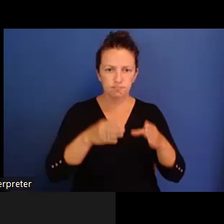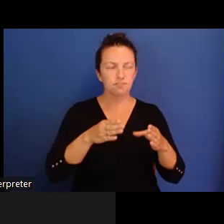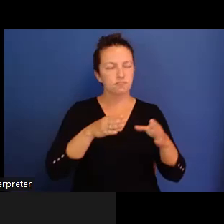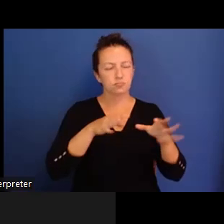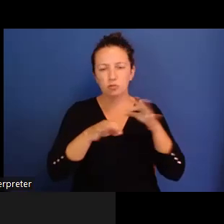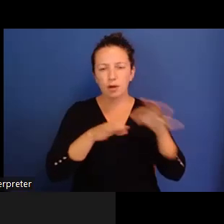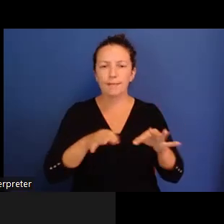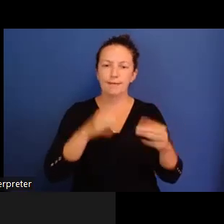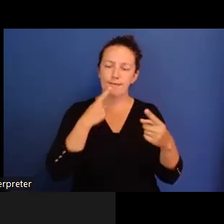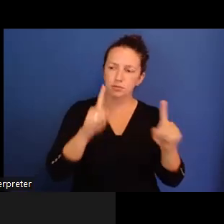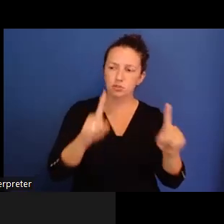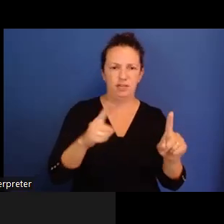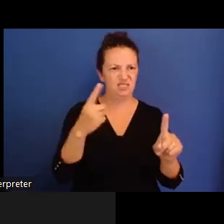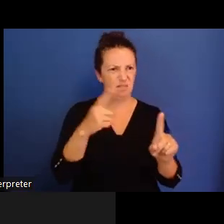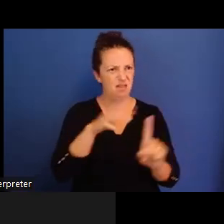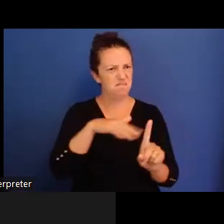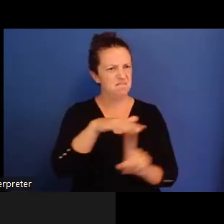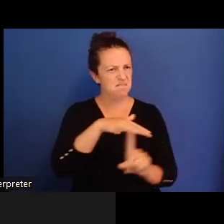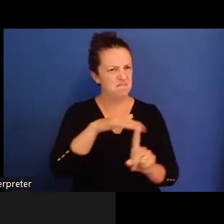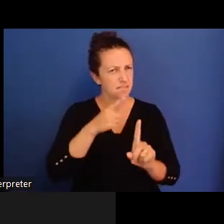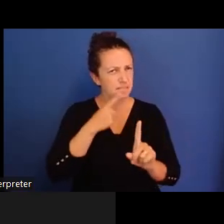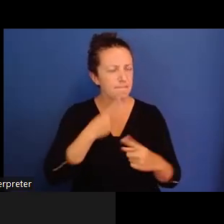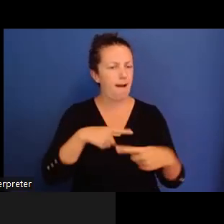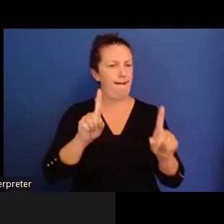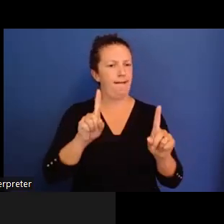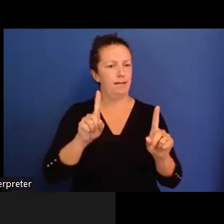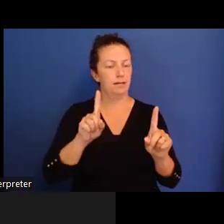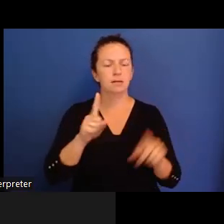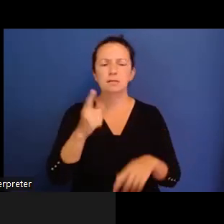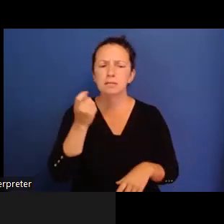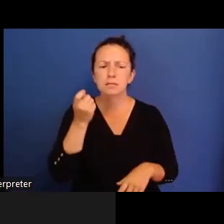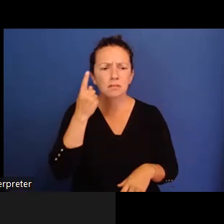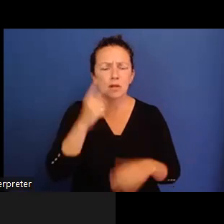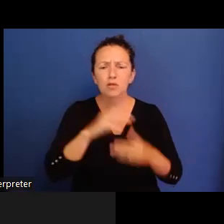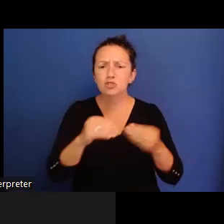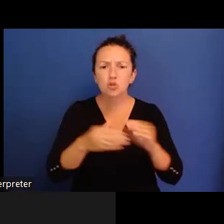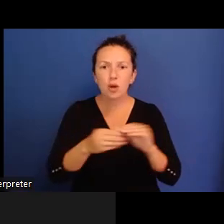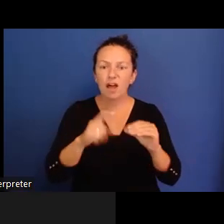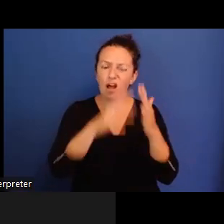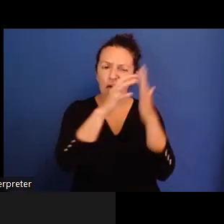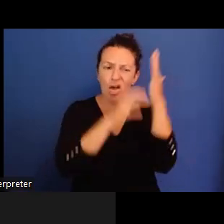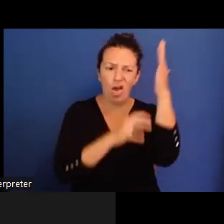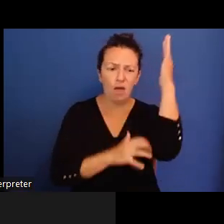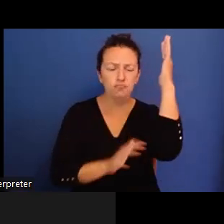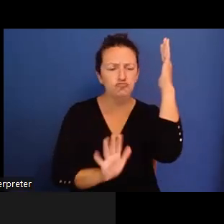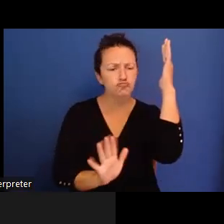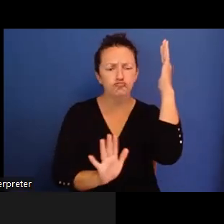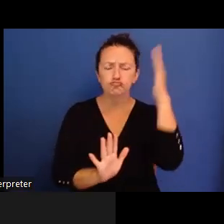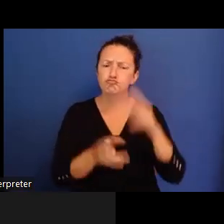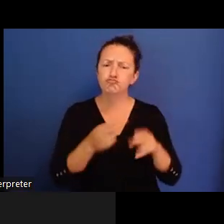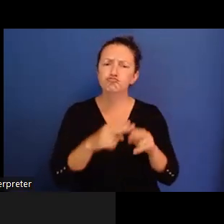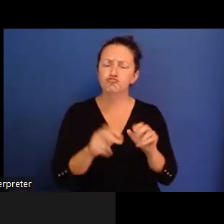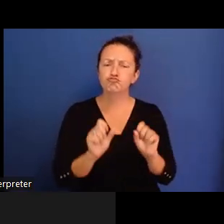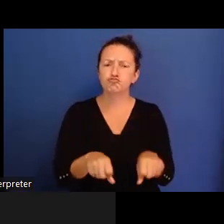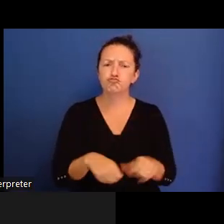And the important part here is that these stories don't have to be very long at all. The other thing